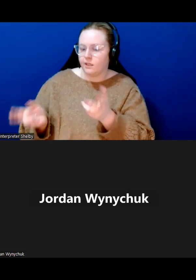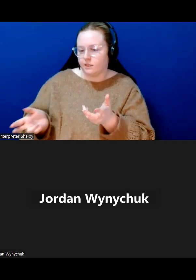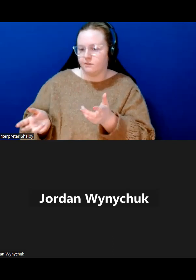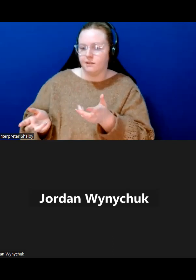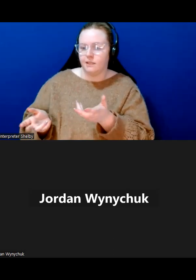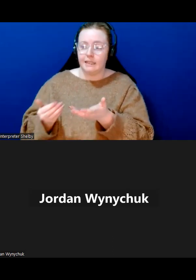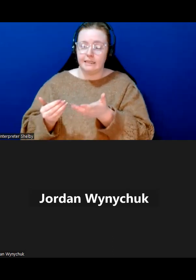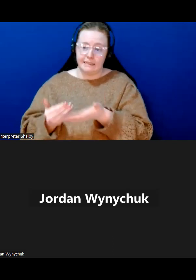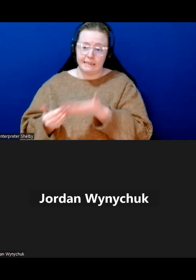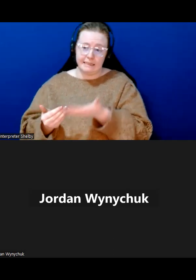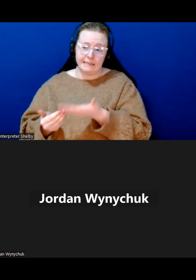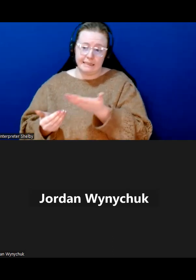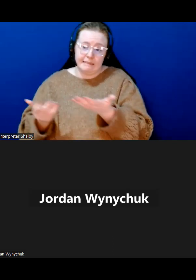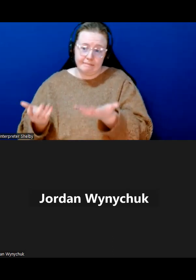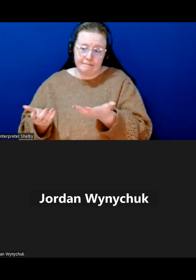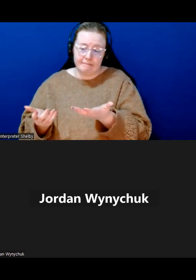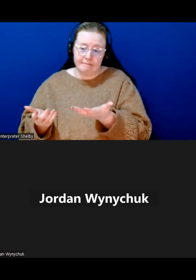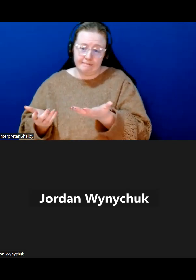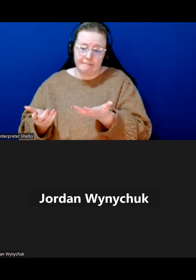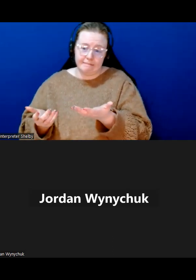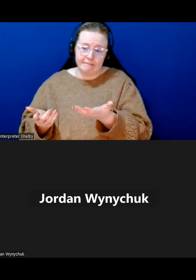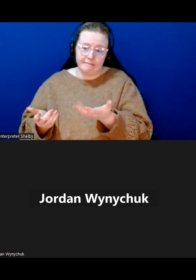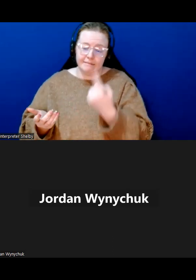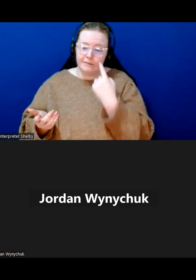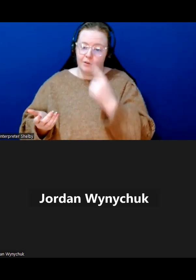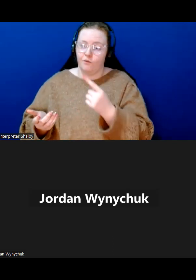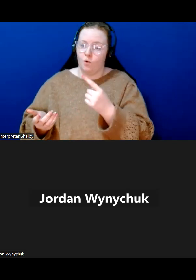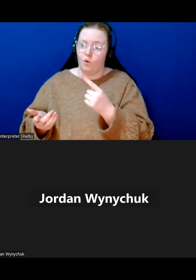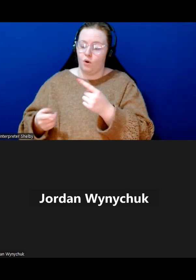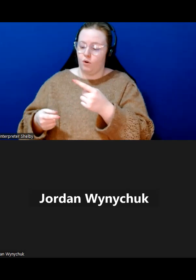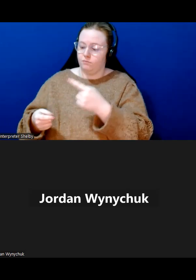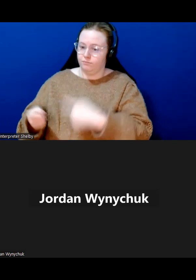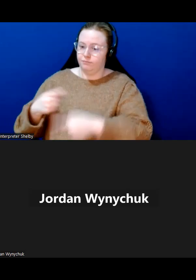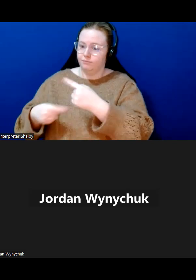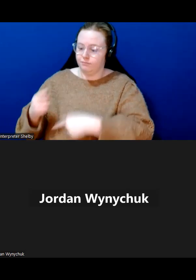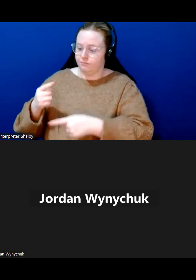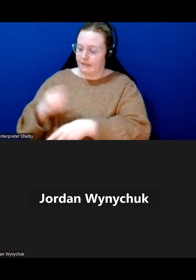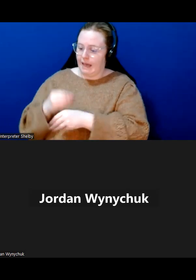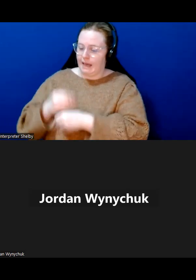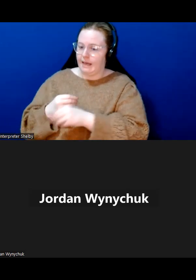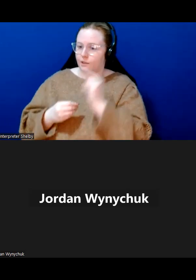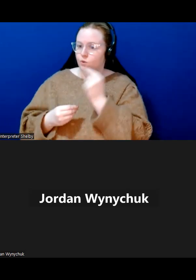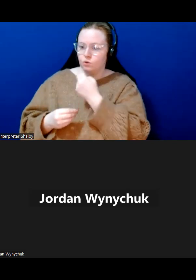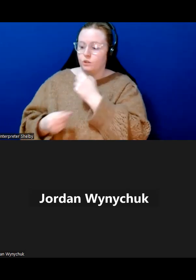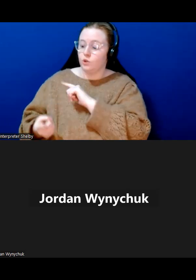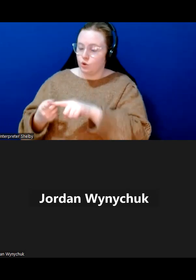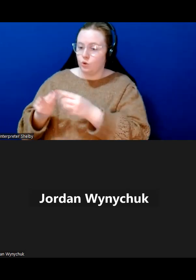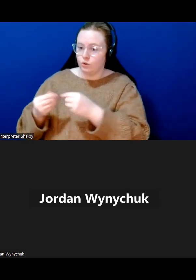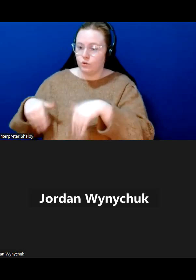easy to retill your soil and put more nutrients back into it. And we'll go over all of that as well